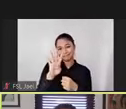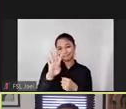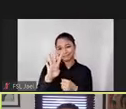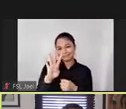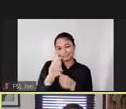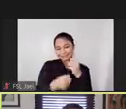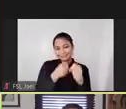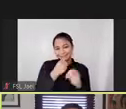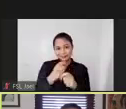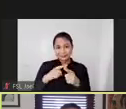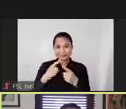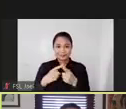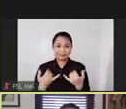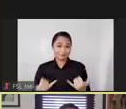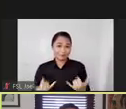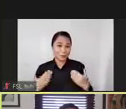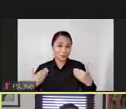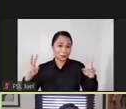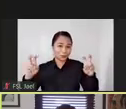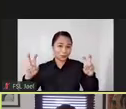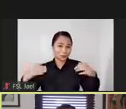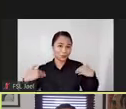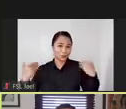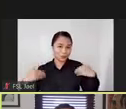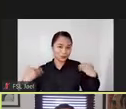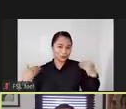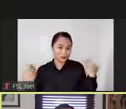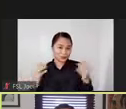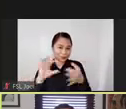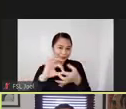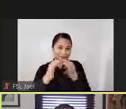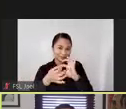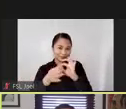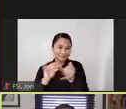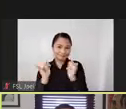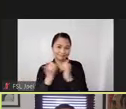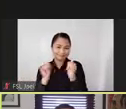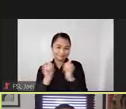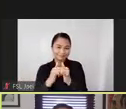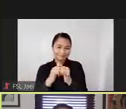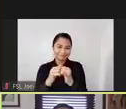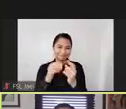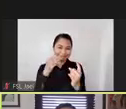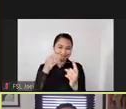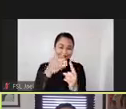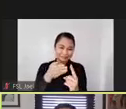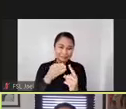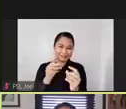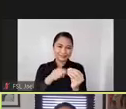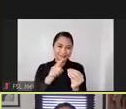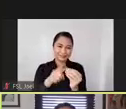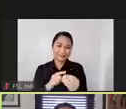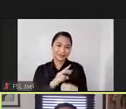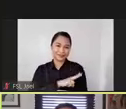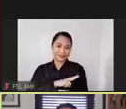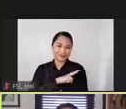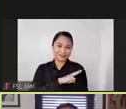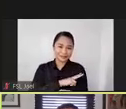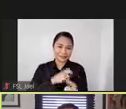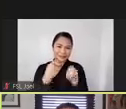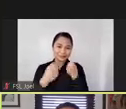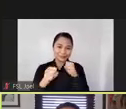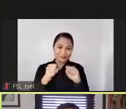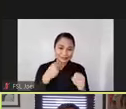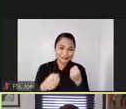through sport. Excellence, friendship, respect, hard work, discipline, joy of effort, which is